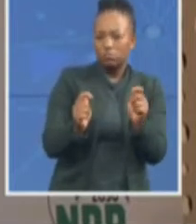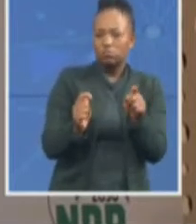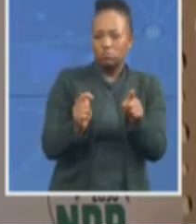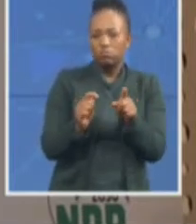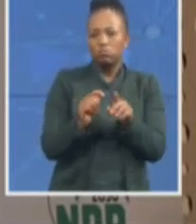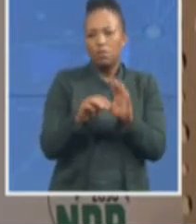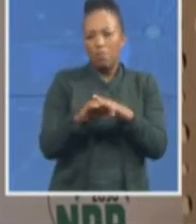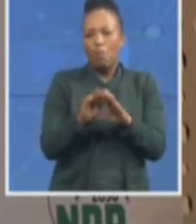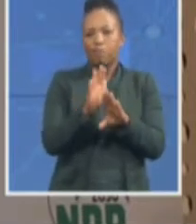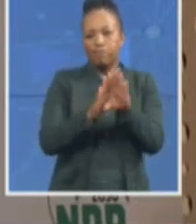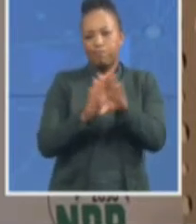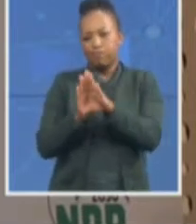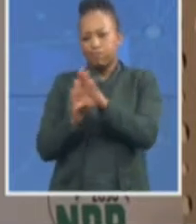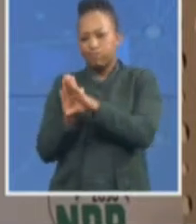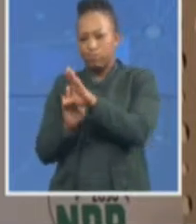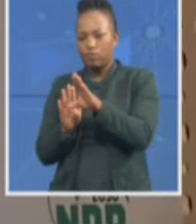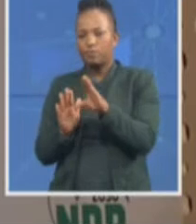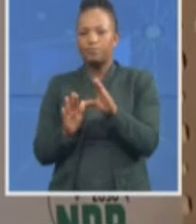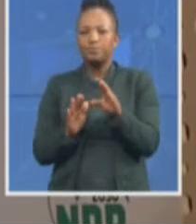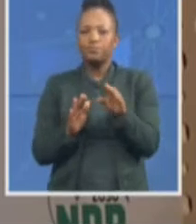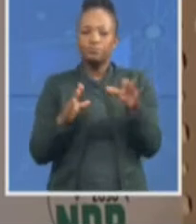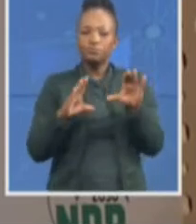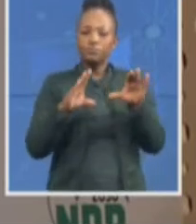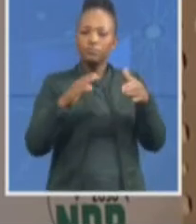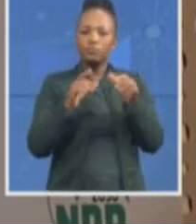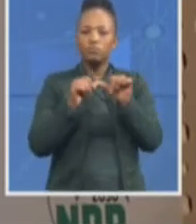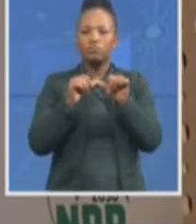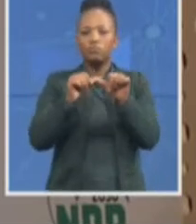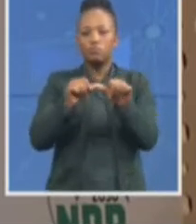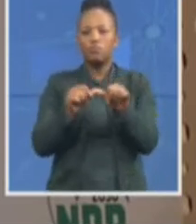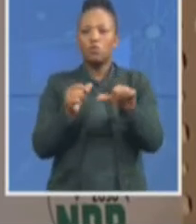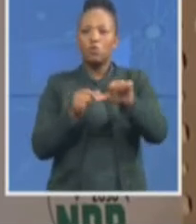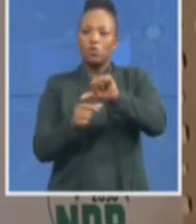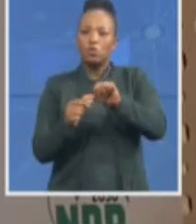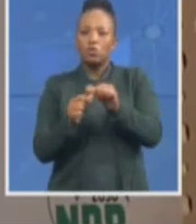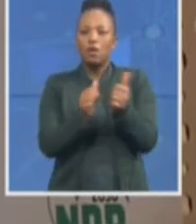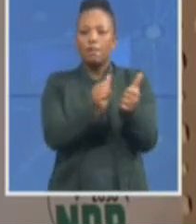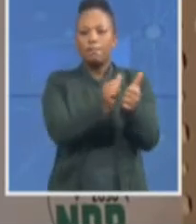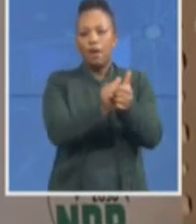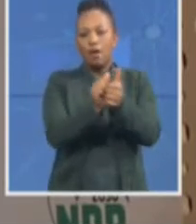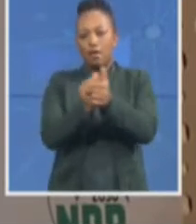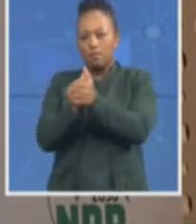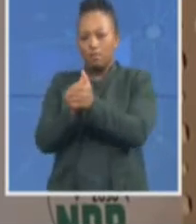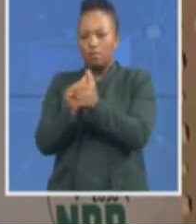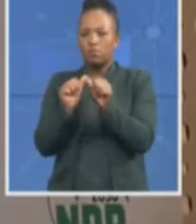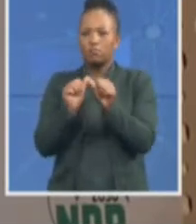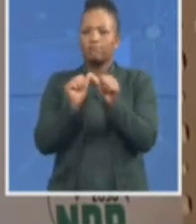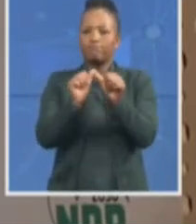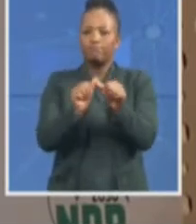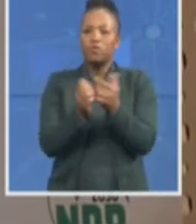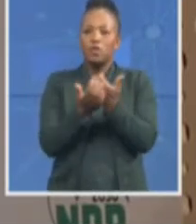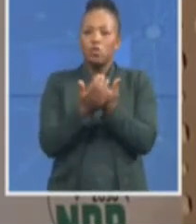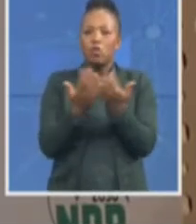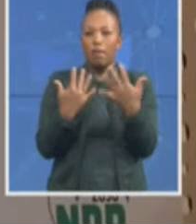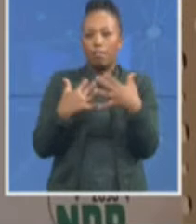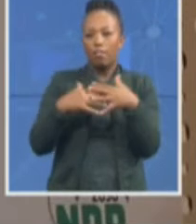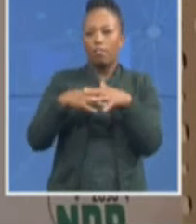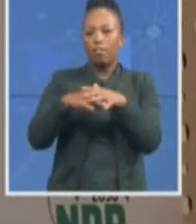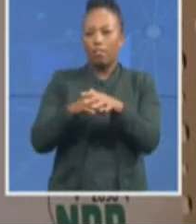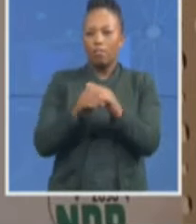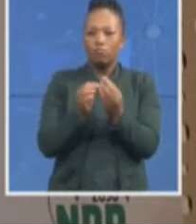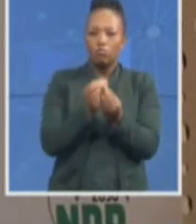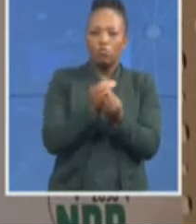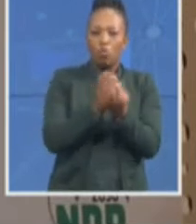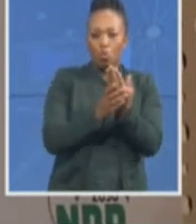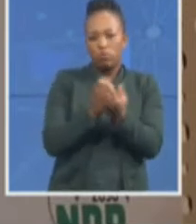continue working with its social partners towards our inclusive economic growth and create an environment where we will be able